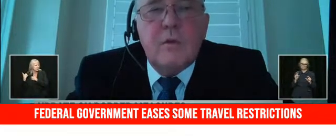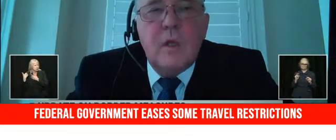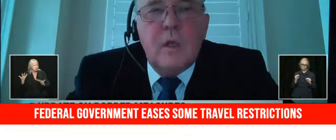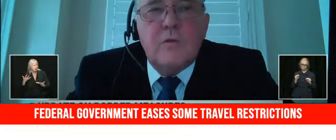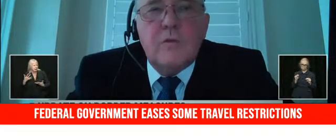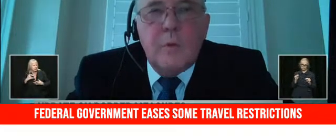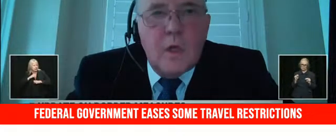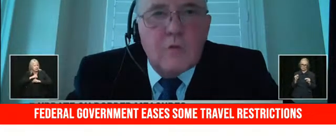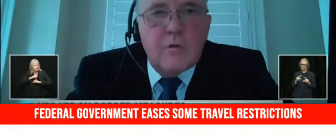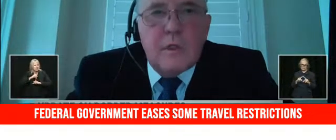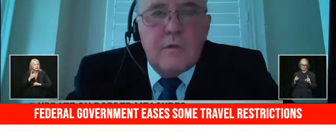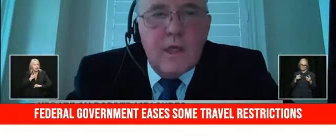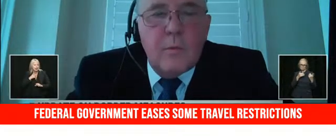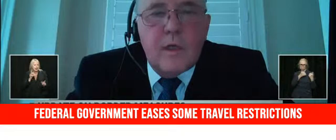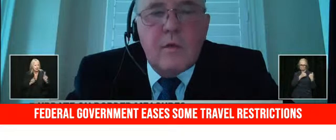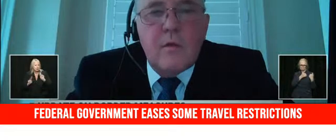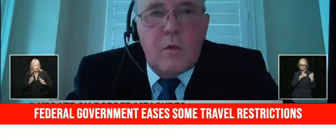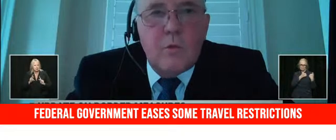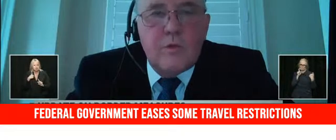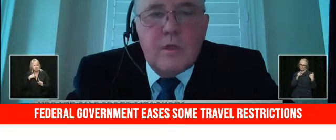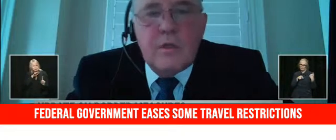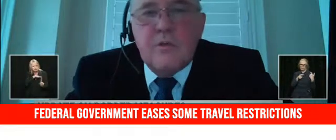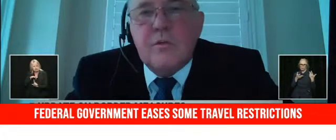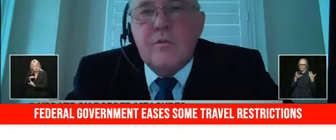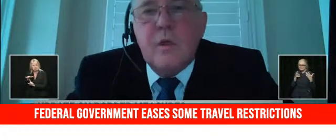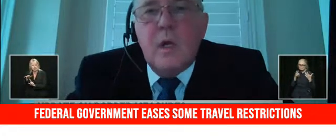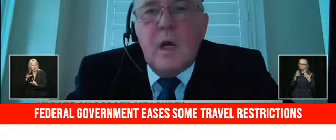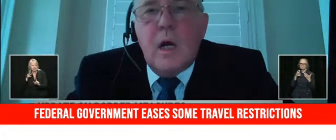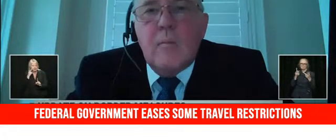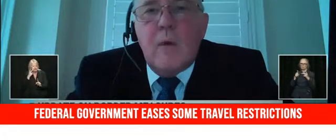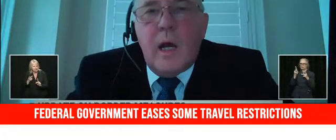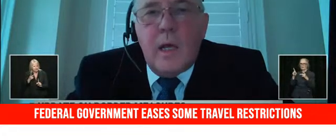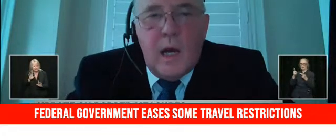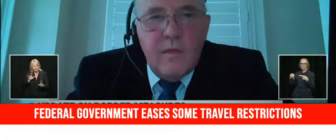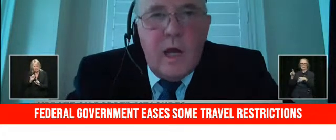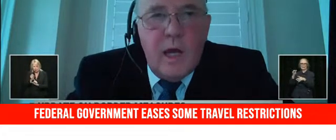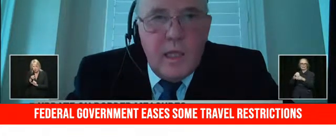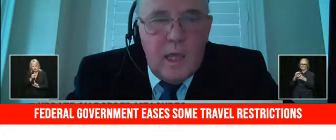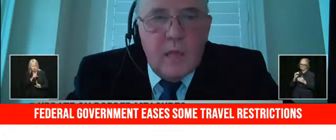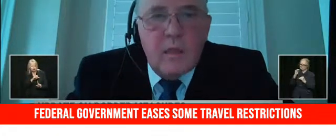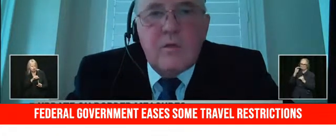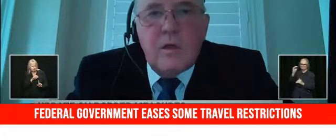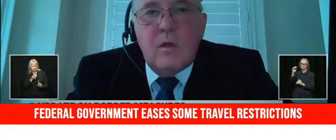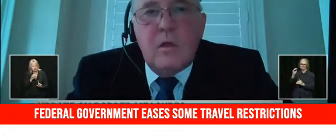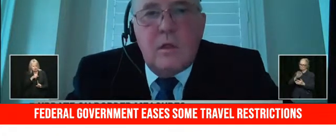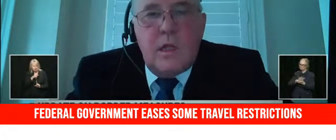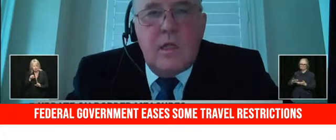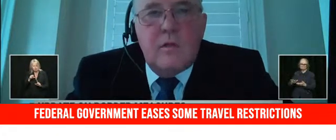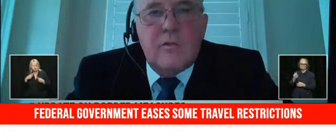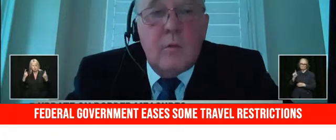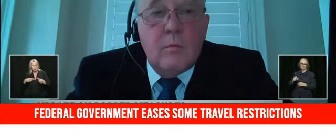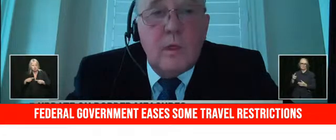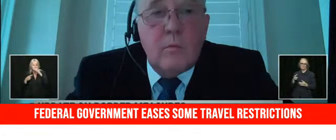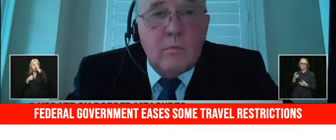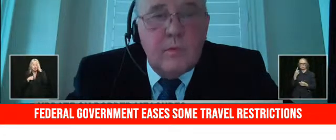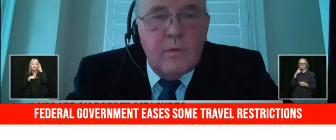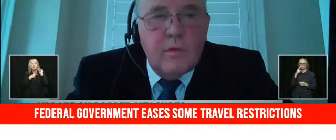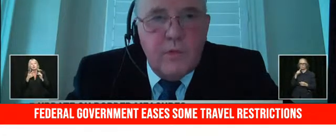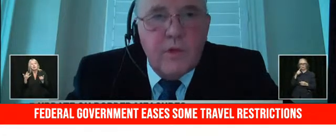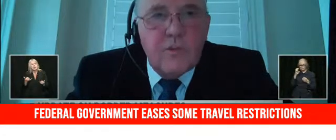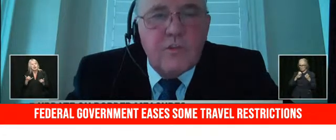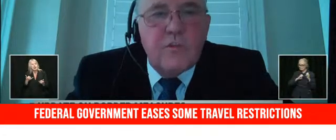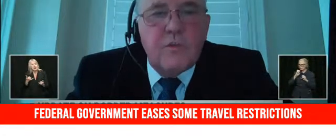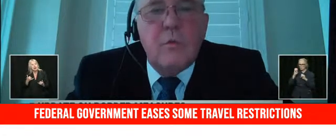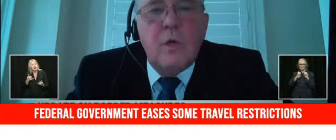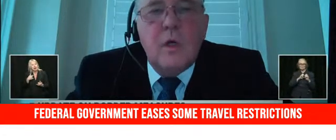safe. And so we constantly evaluate those conditions. I can tell Canadians that